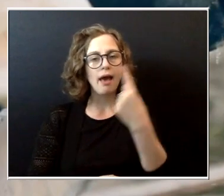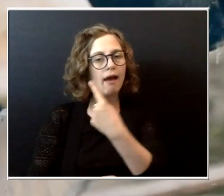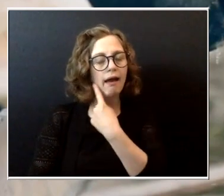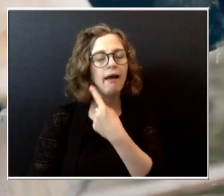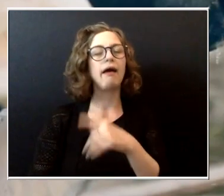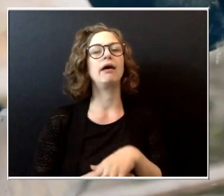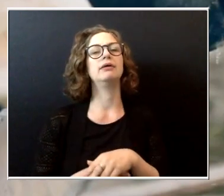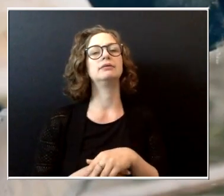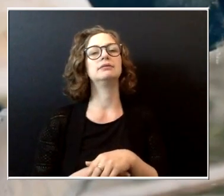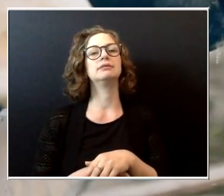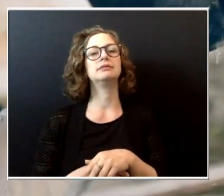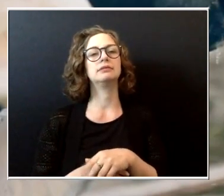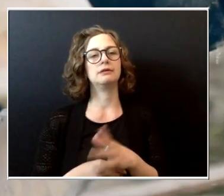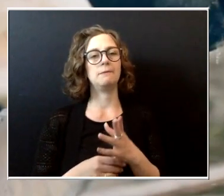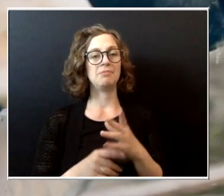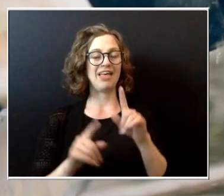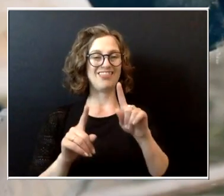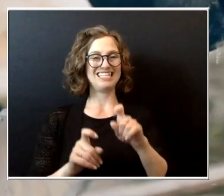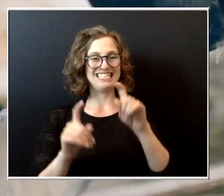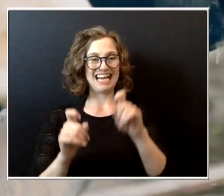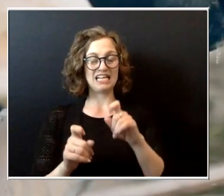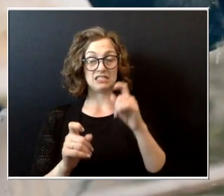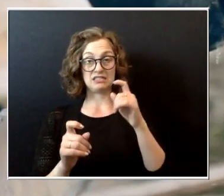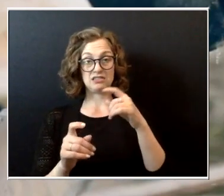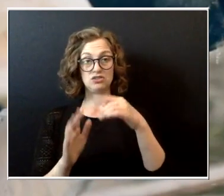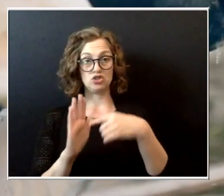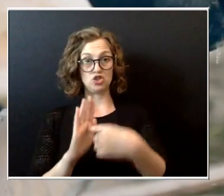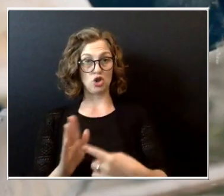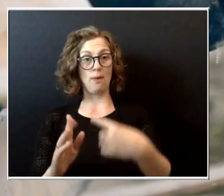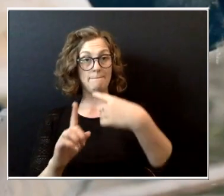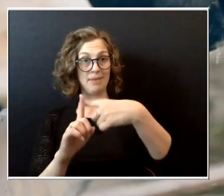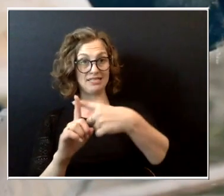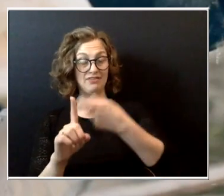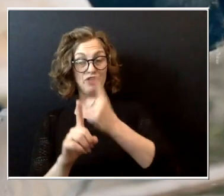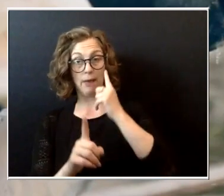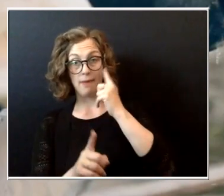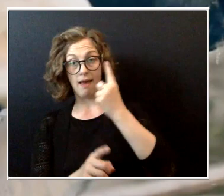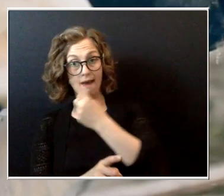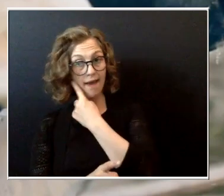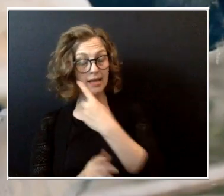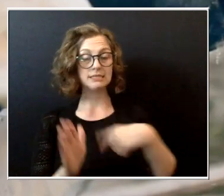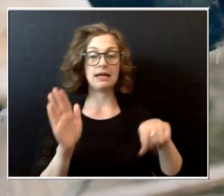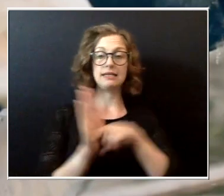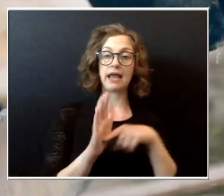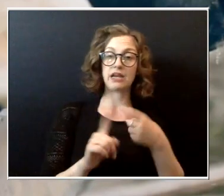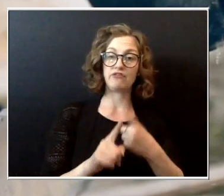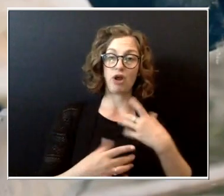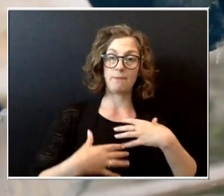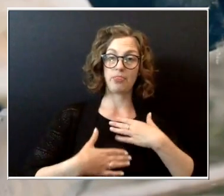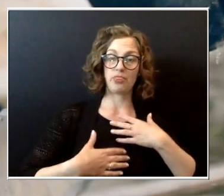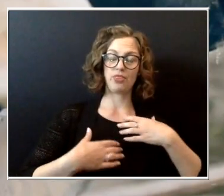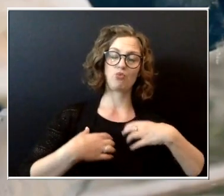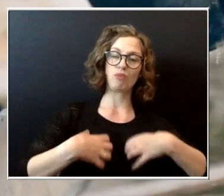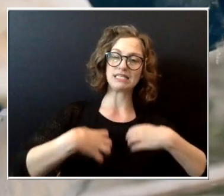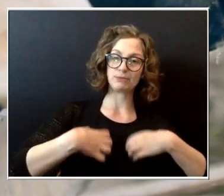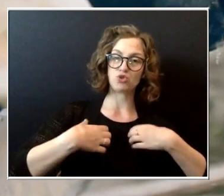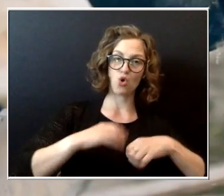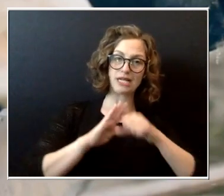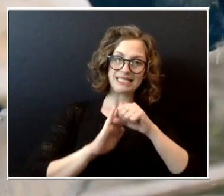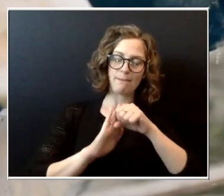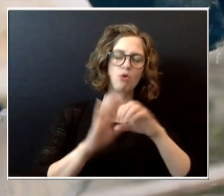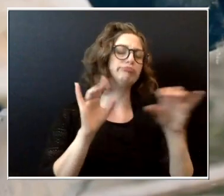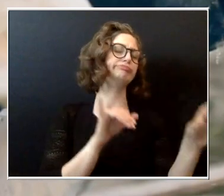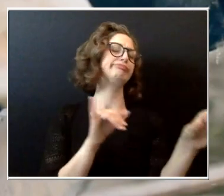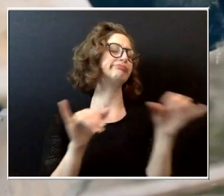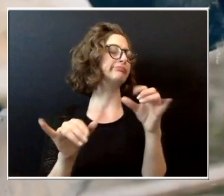from the eyes, but negative from the respiratory samples. What it looked like, it was the same sort of genetic analysis that we've seen